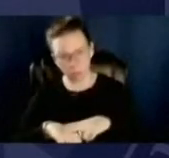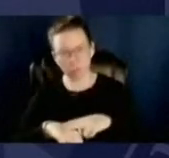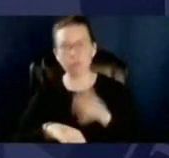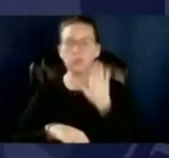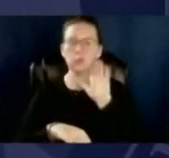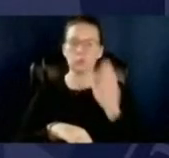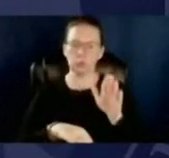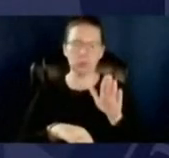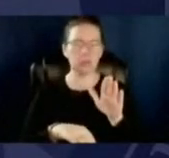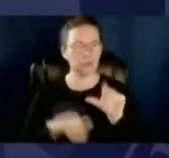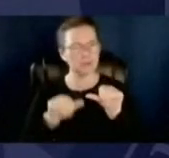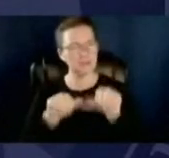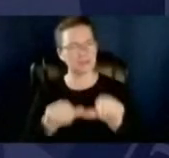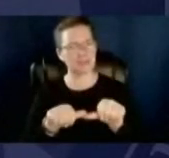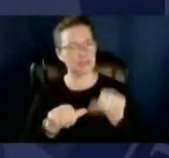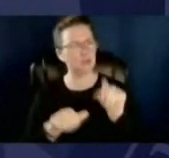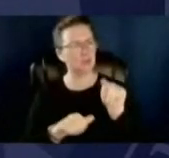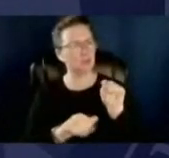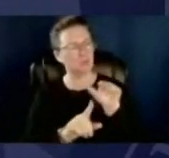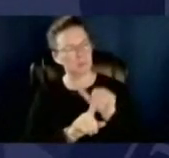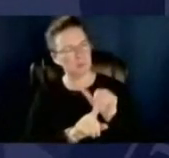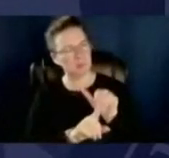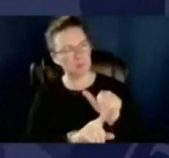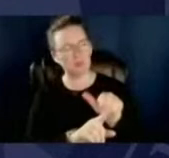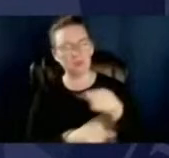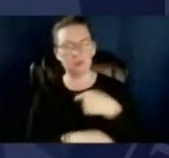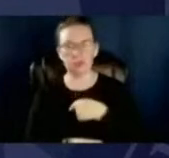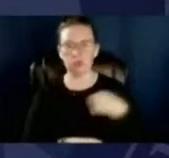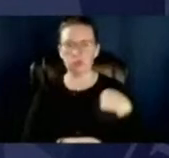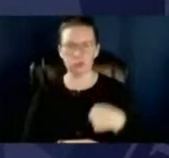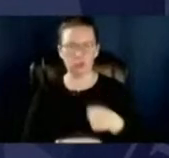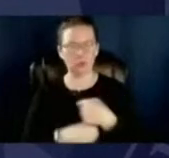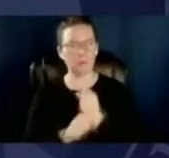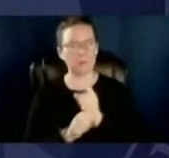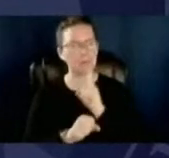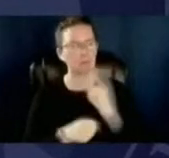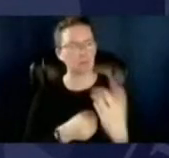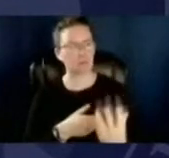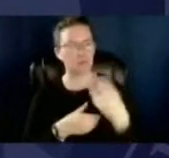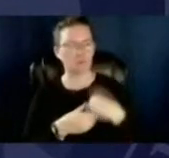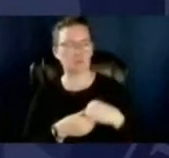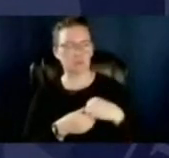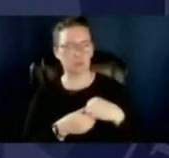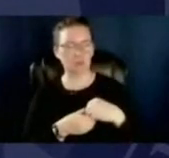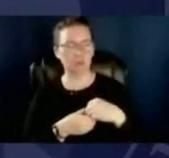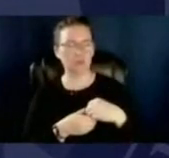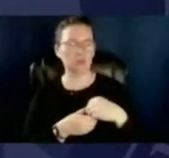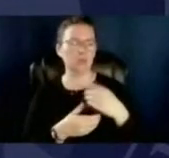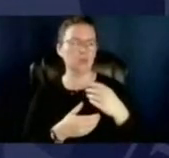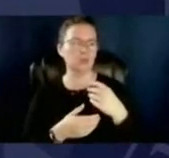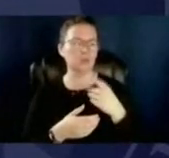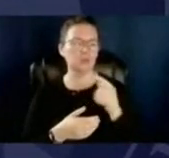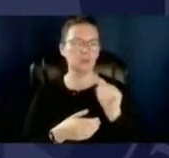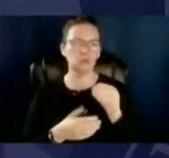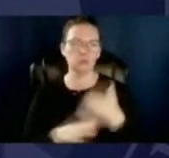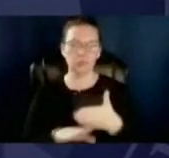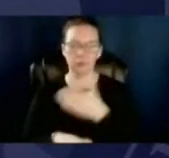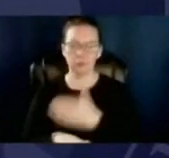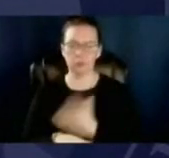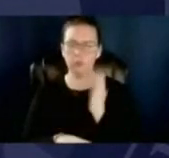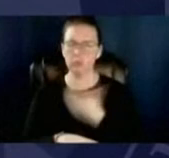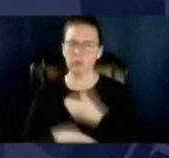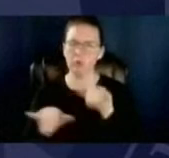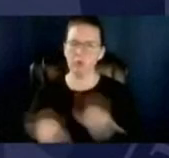press China to participate in improving the common framework, making it work better.